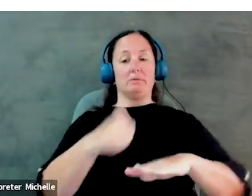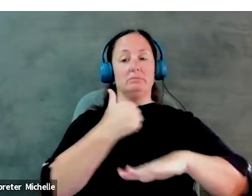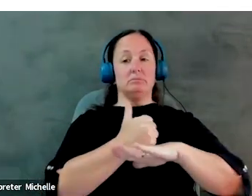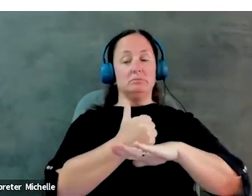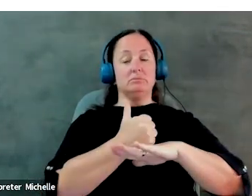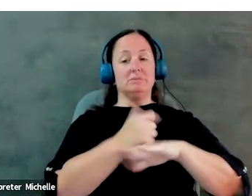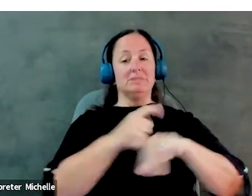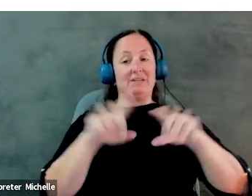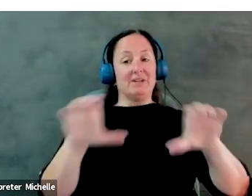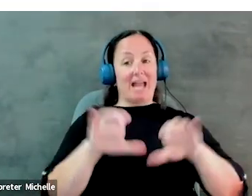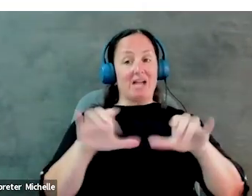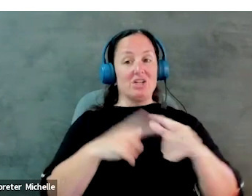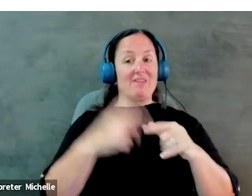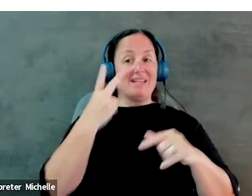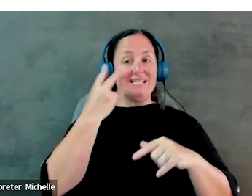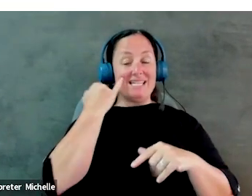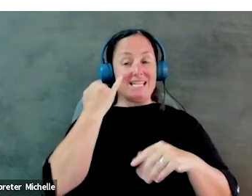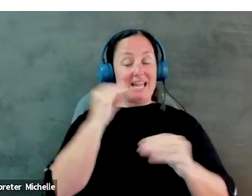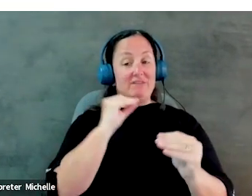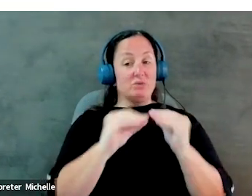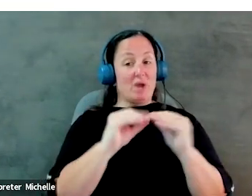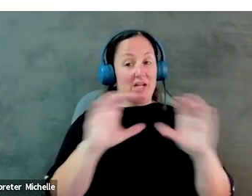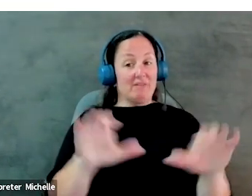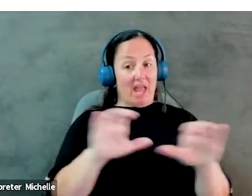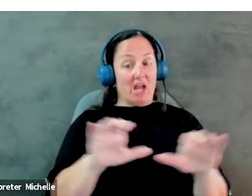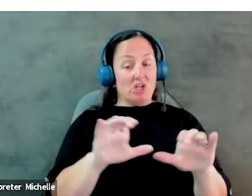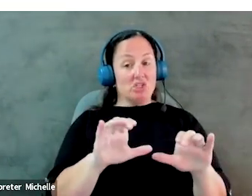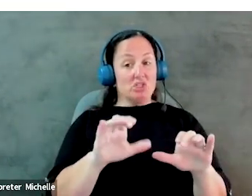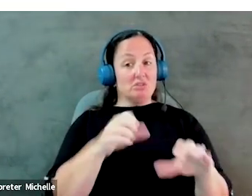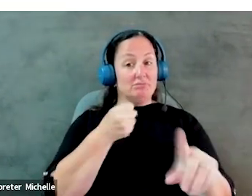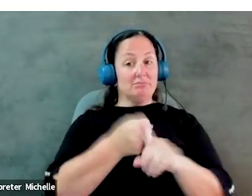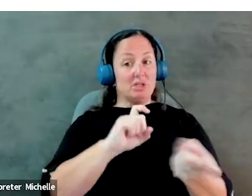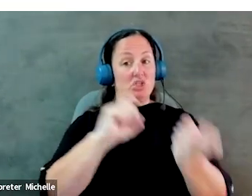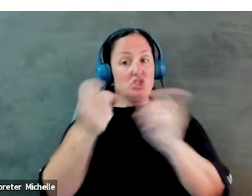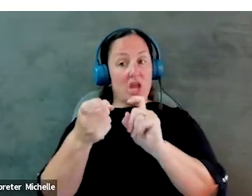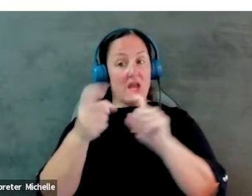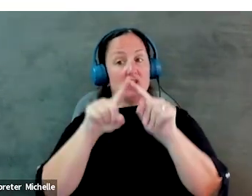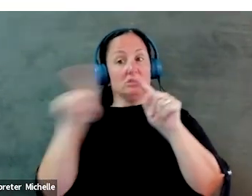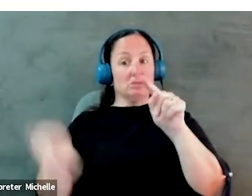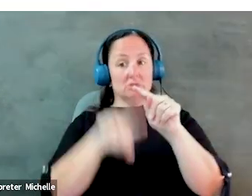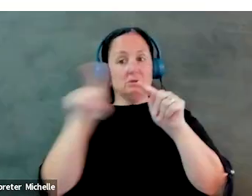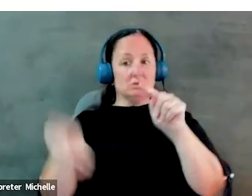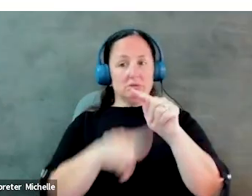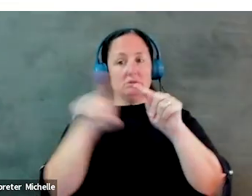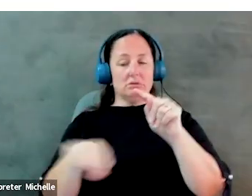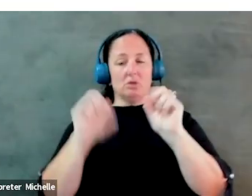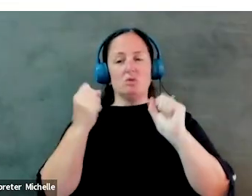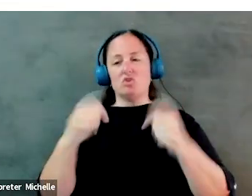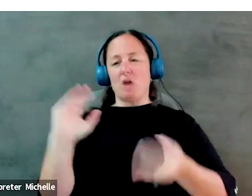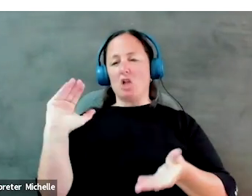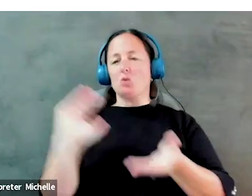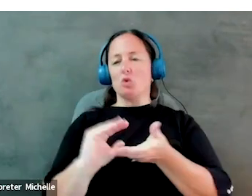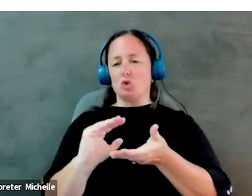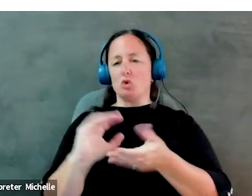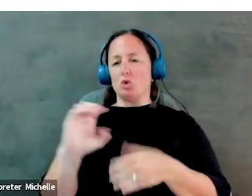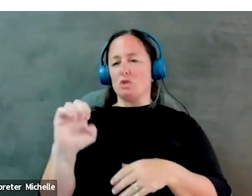to implement some corrective actions and then see if those corrective actions have made a change. And then we continue on this cycle so that we can reduce